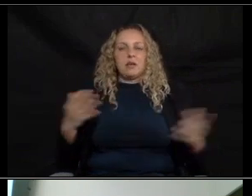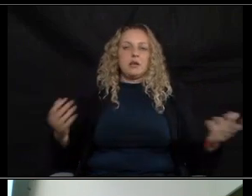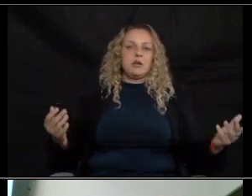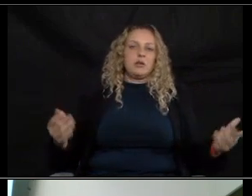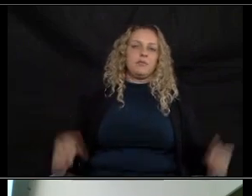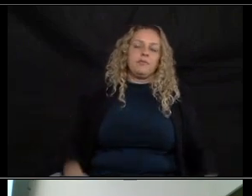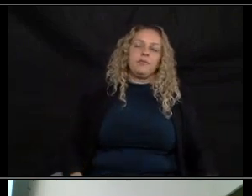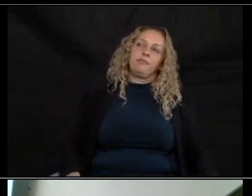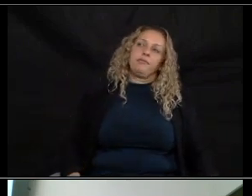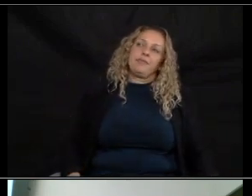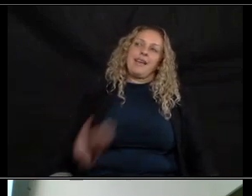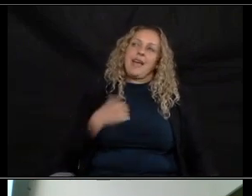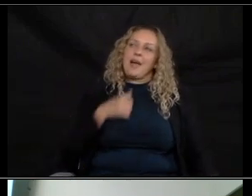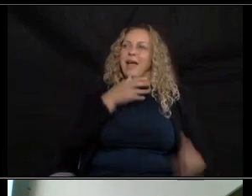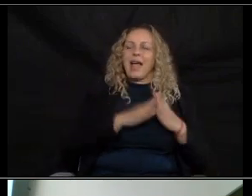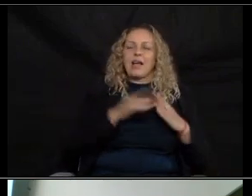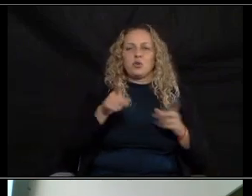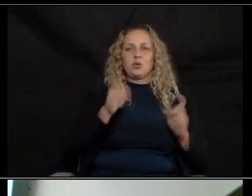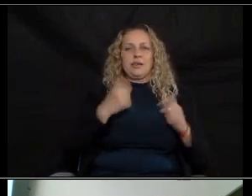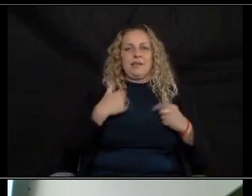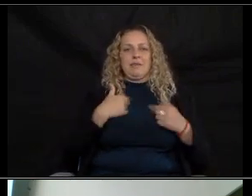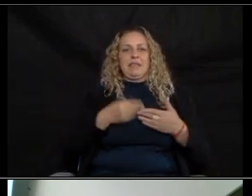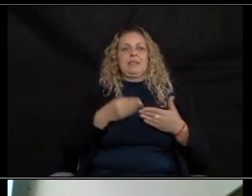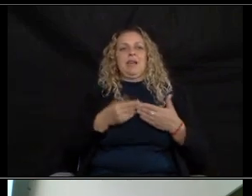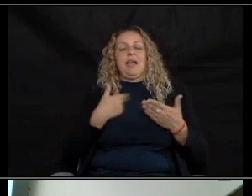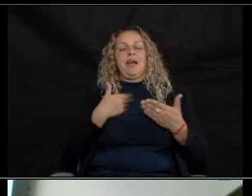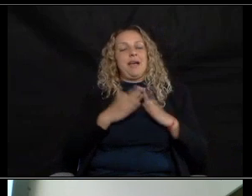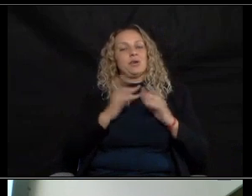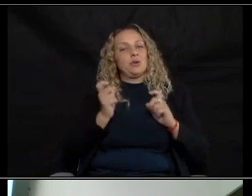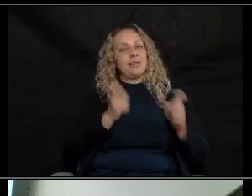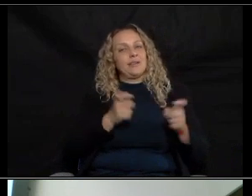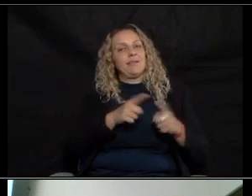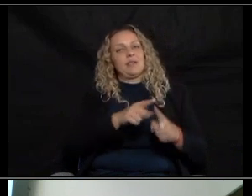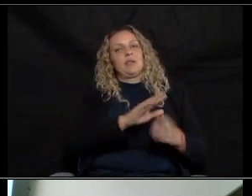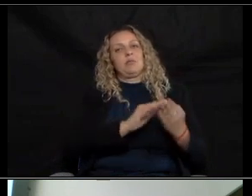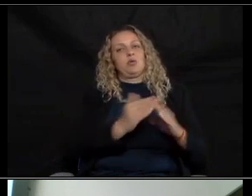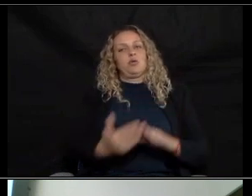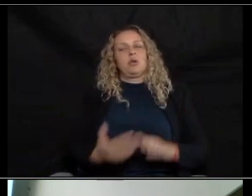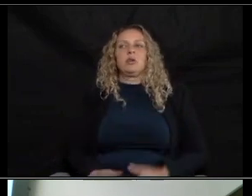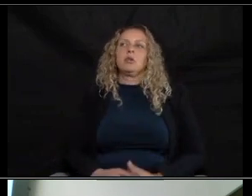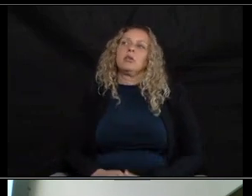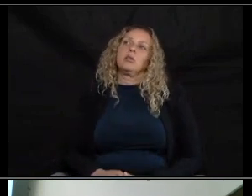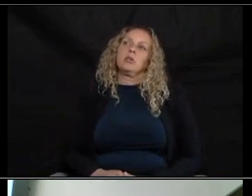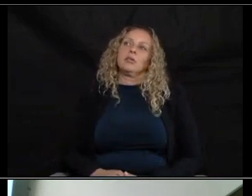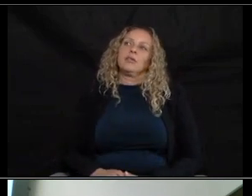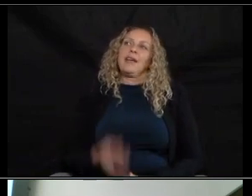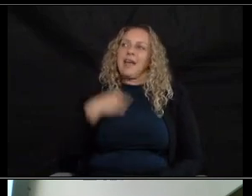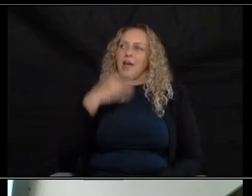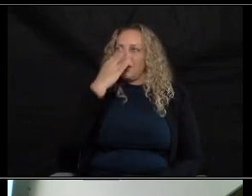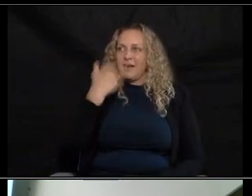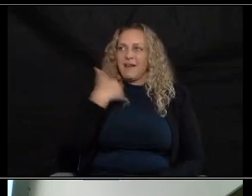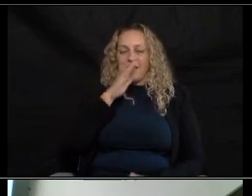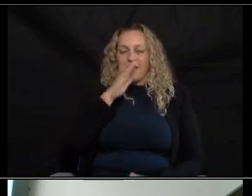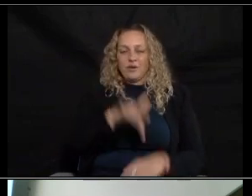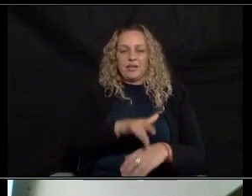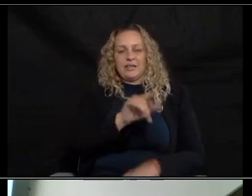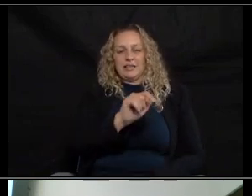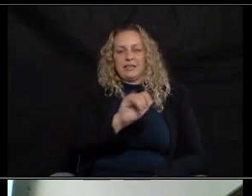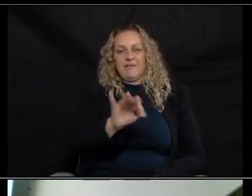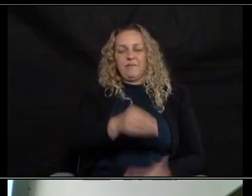But I'm not asking you to give me this money. I'm asking you to give the community this money. I don't care if I ever touch the TIF